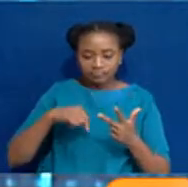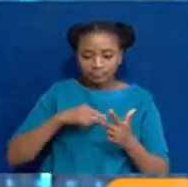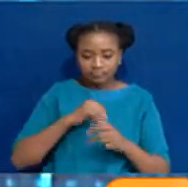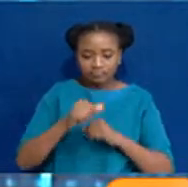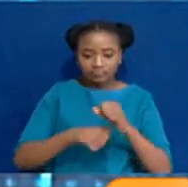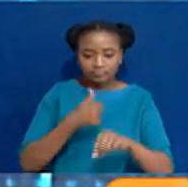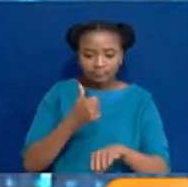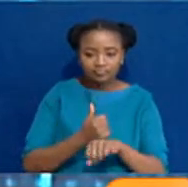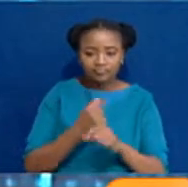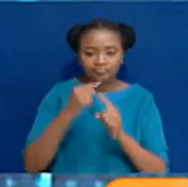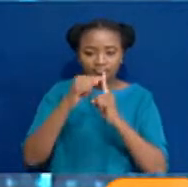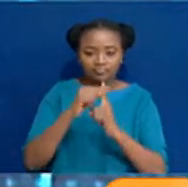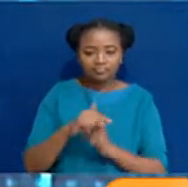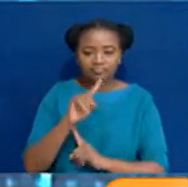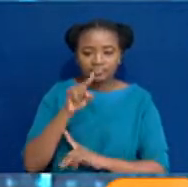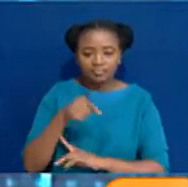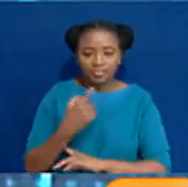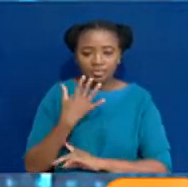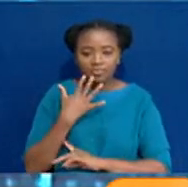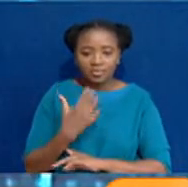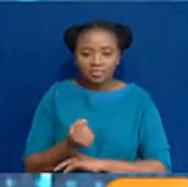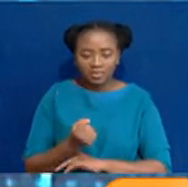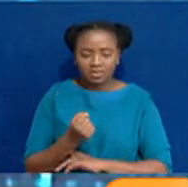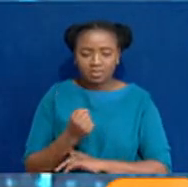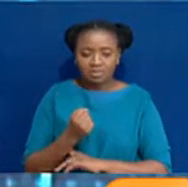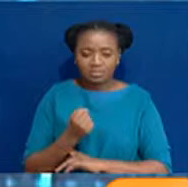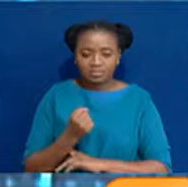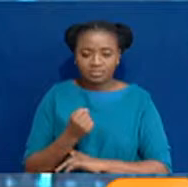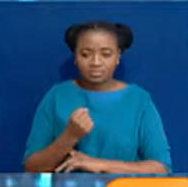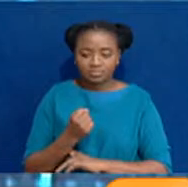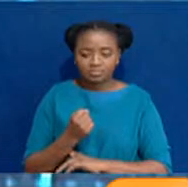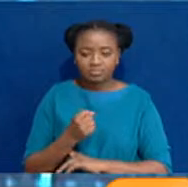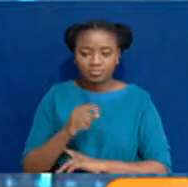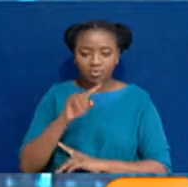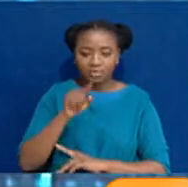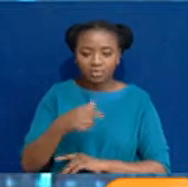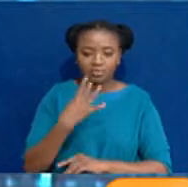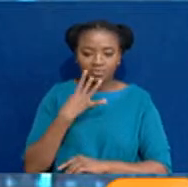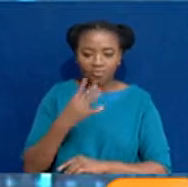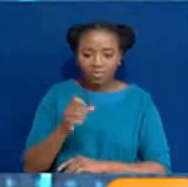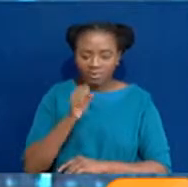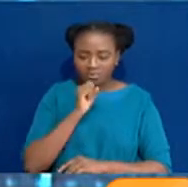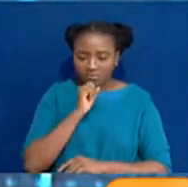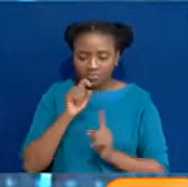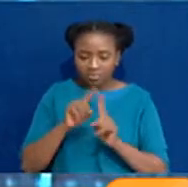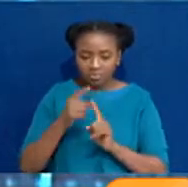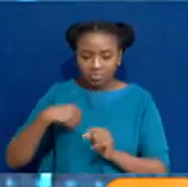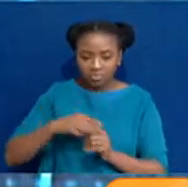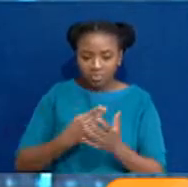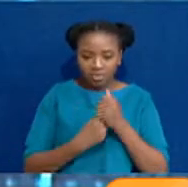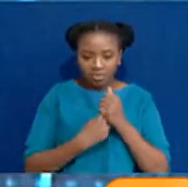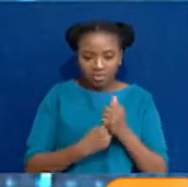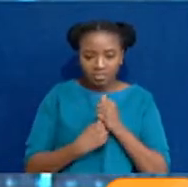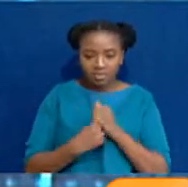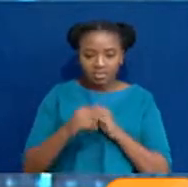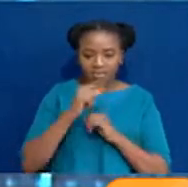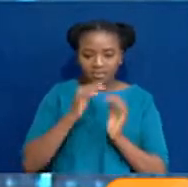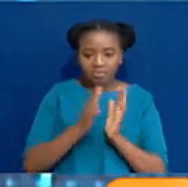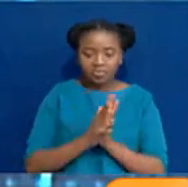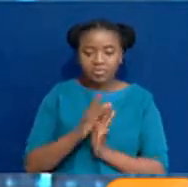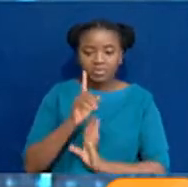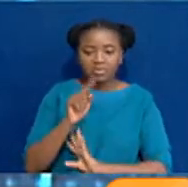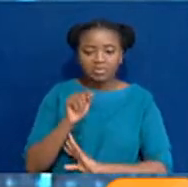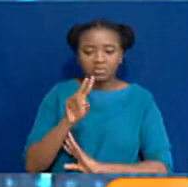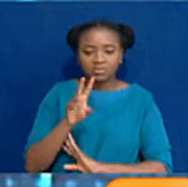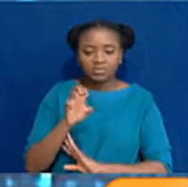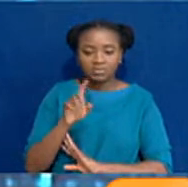establishing a total of 450 digital laboratories. For a start, we have partnered with the TVET. We are rolling it out in TVET. We are